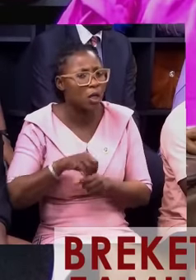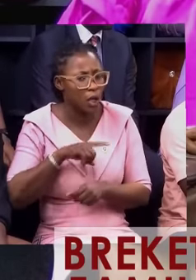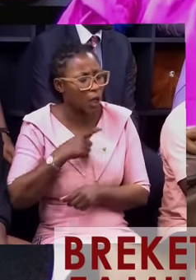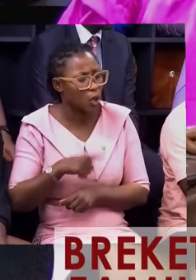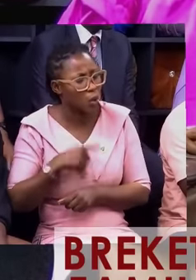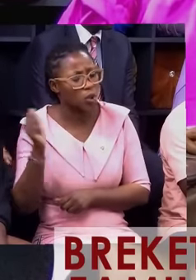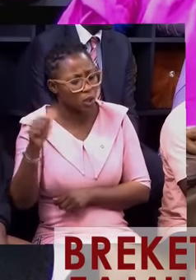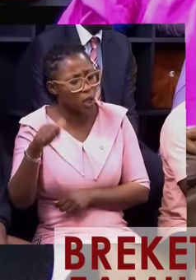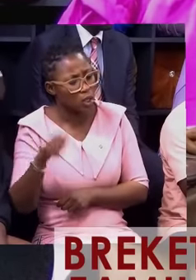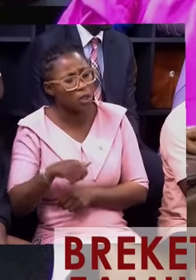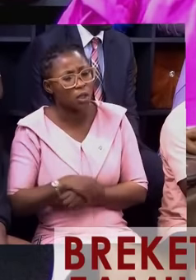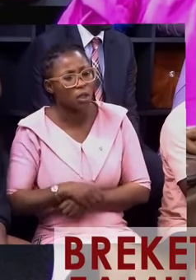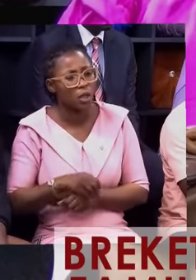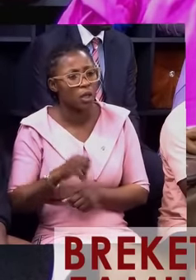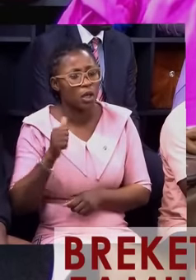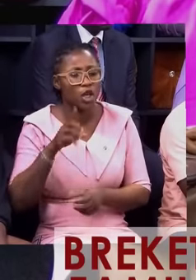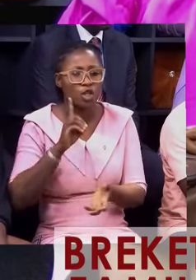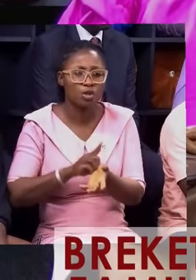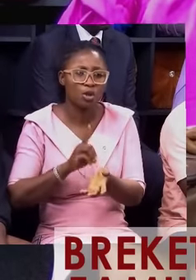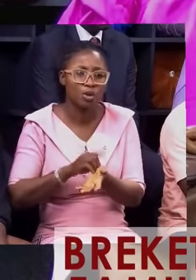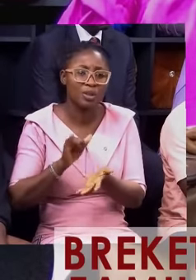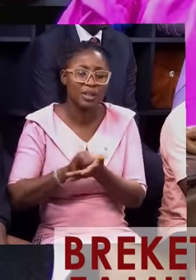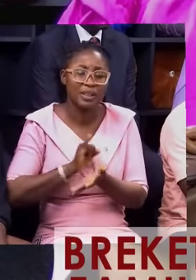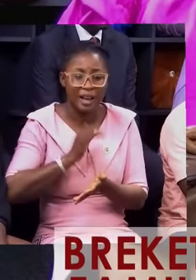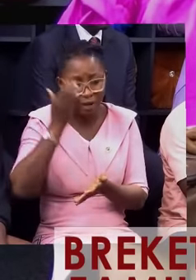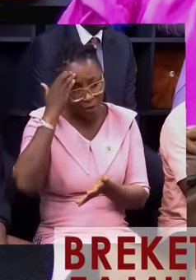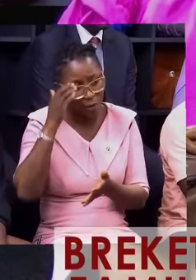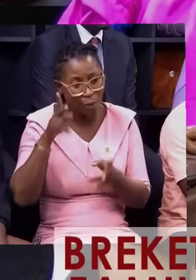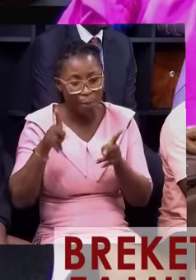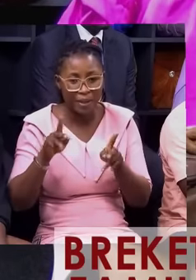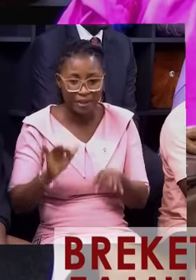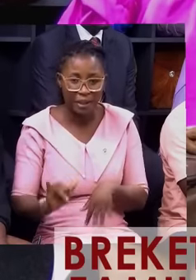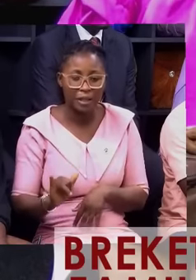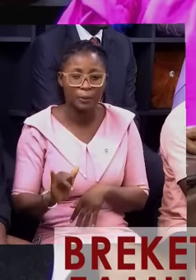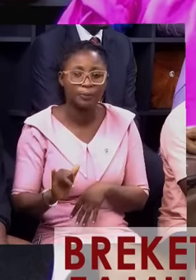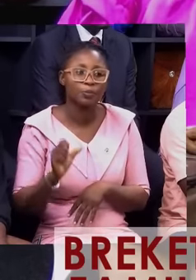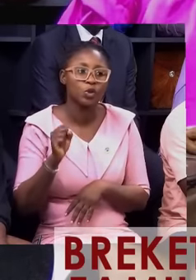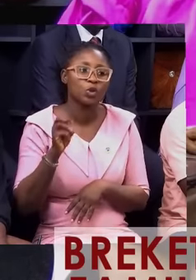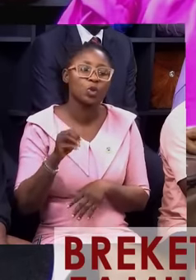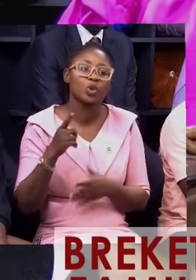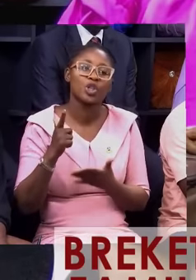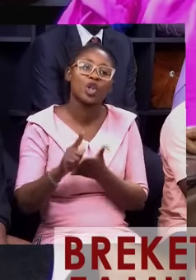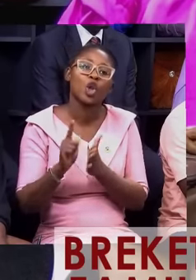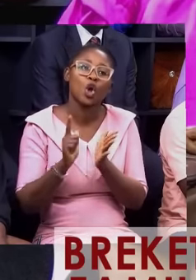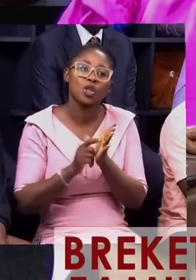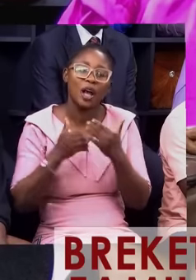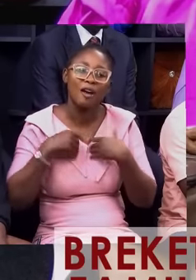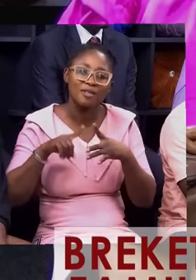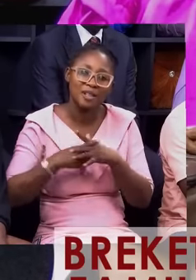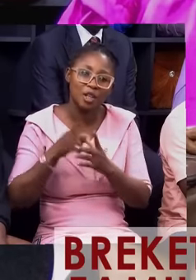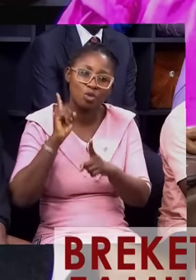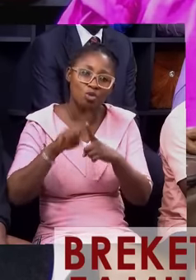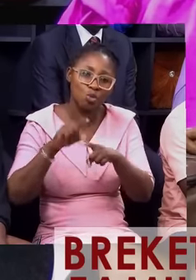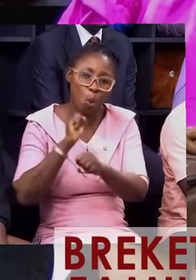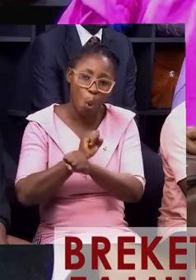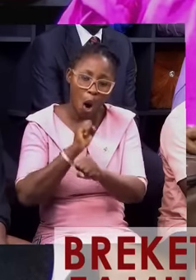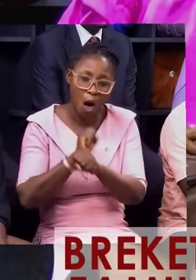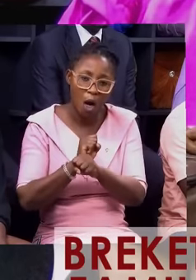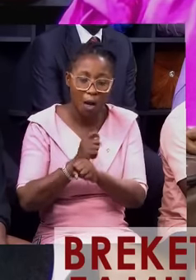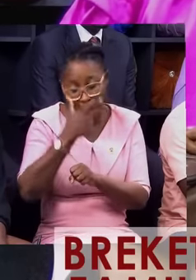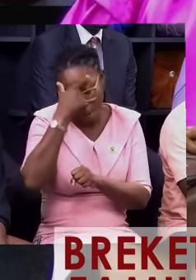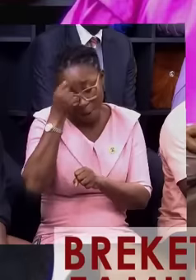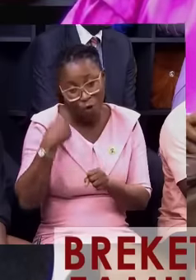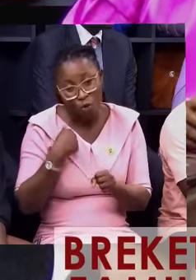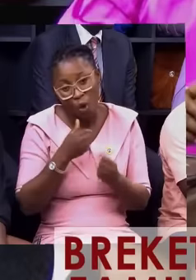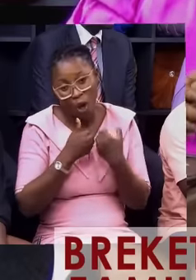Lagos a doctor that I know personally anob G so the laws are starting to work